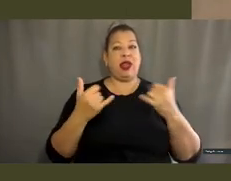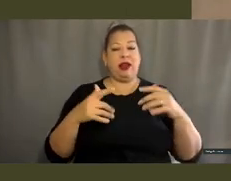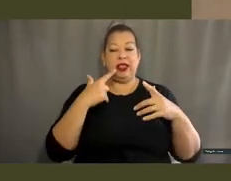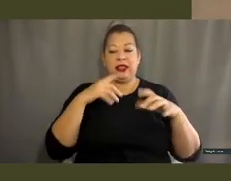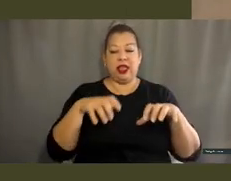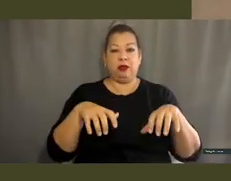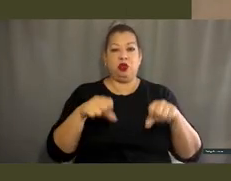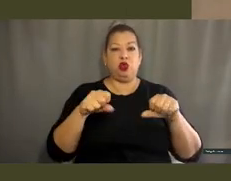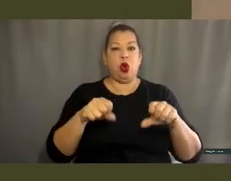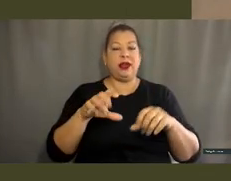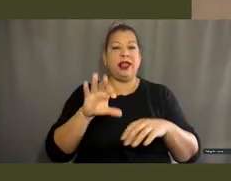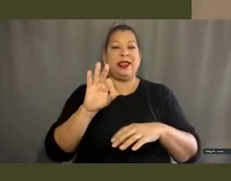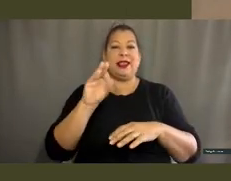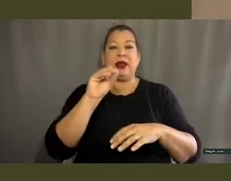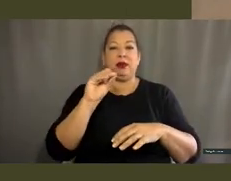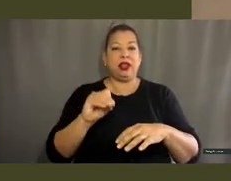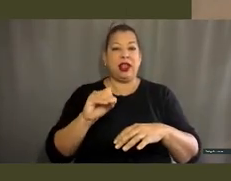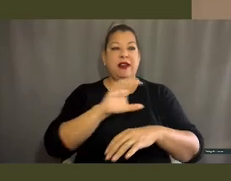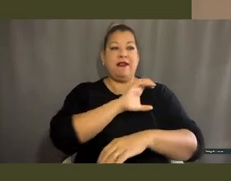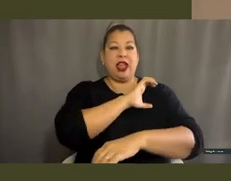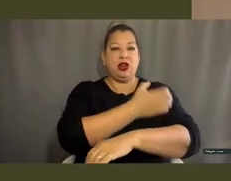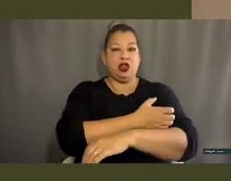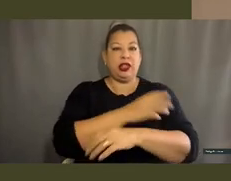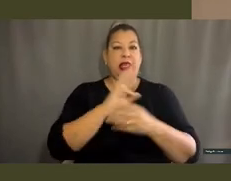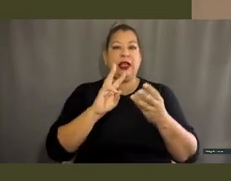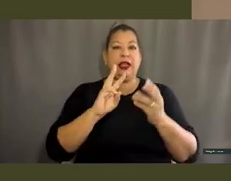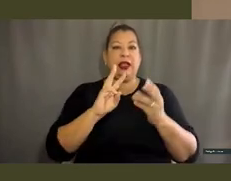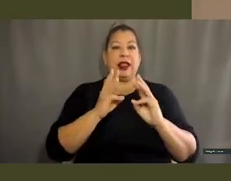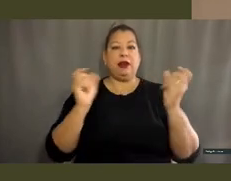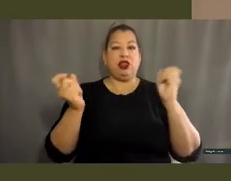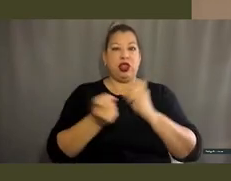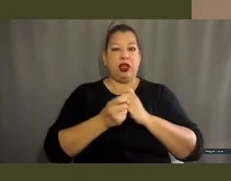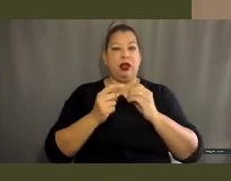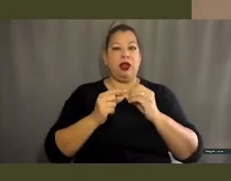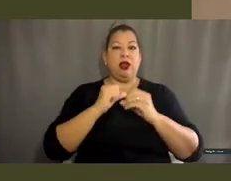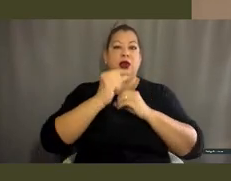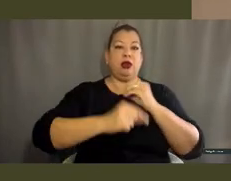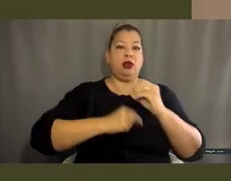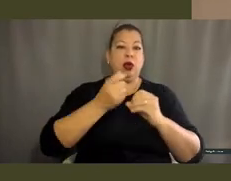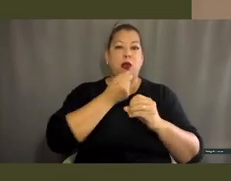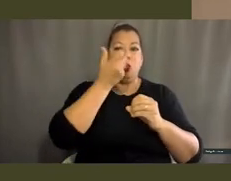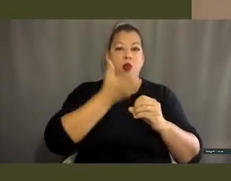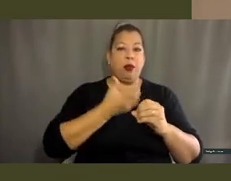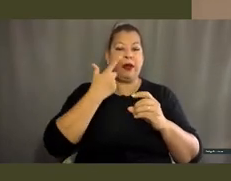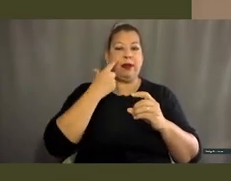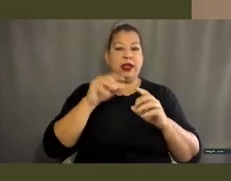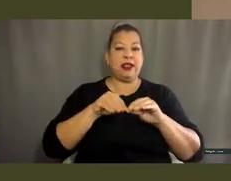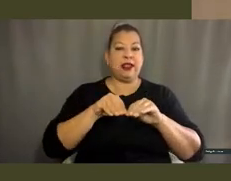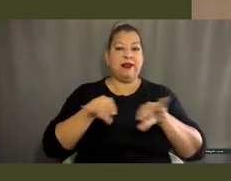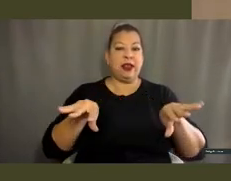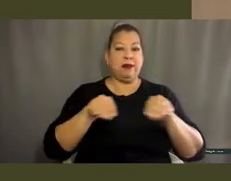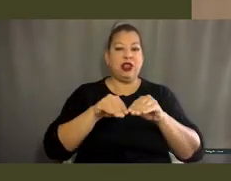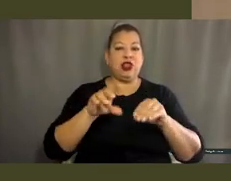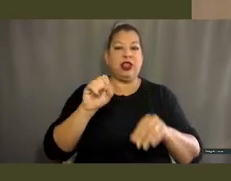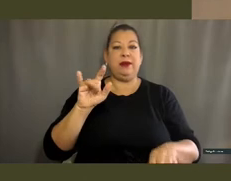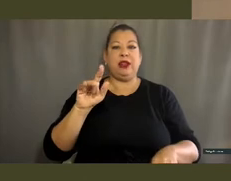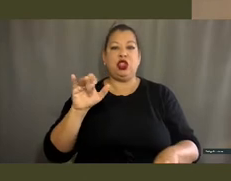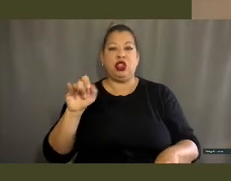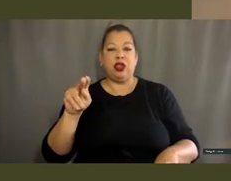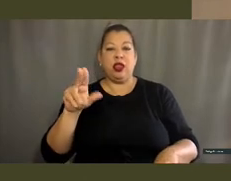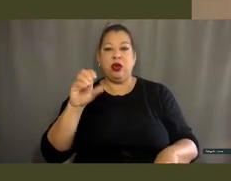of climate change, global warming due to anthropogenic emissions. We know it's absorbed 30% of carbon dioxide emissions.